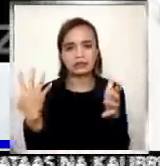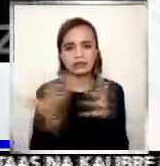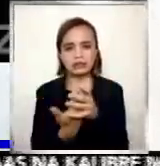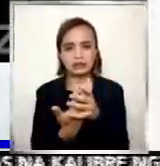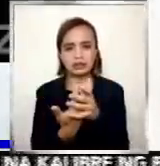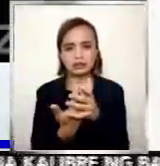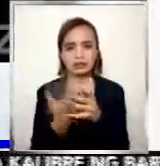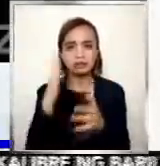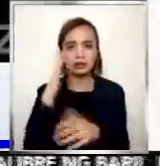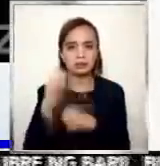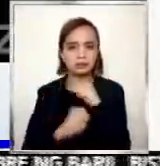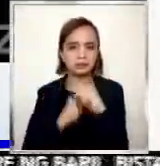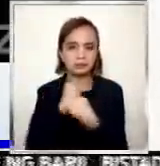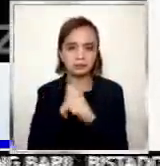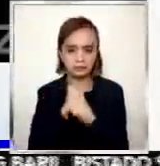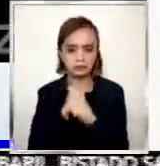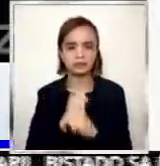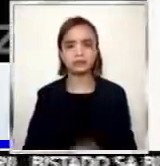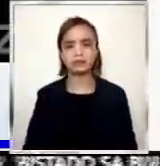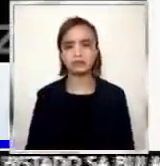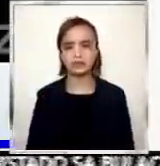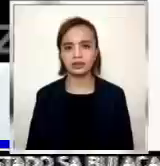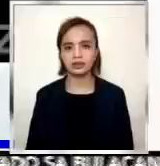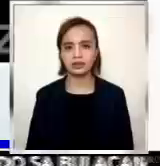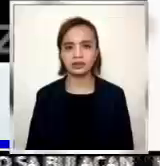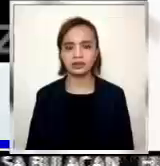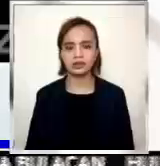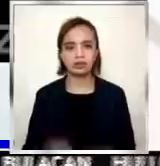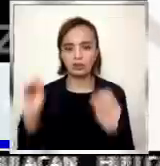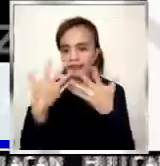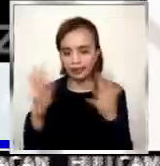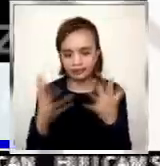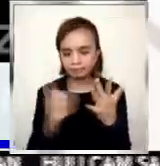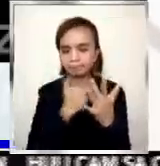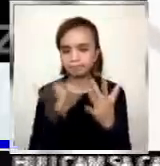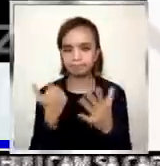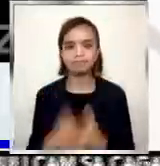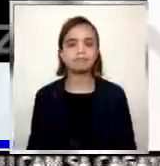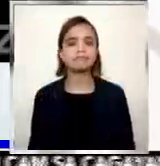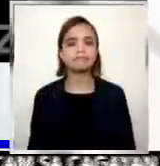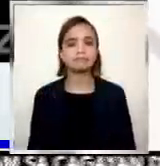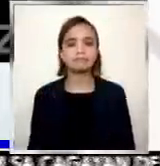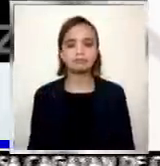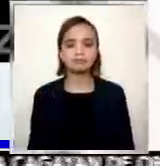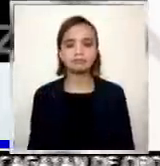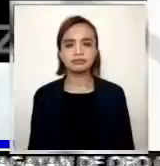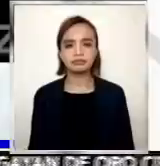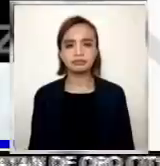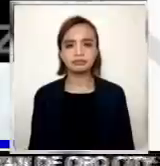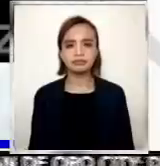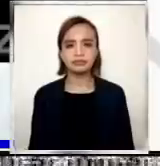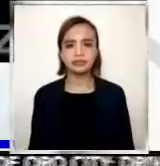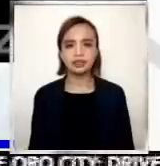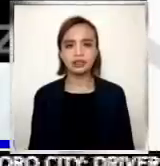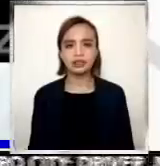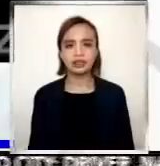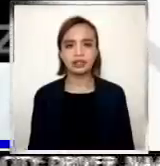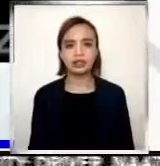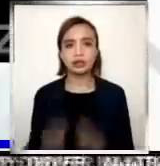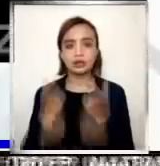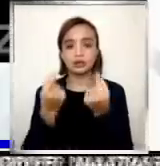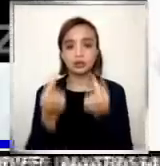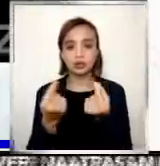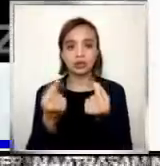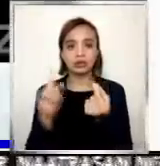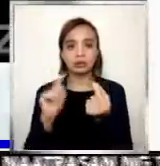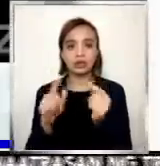5 years. No more, no less. And to authorize the repositories of